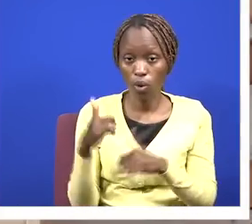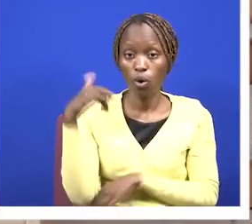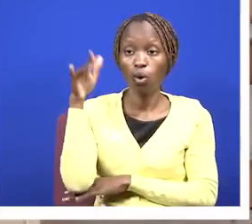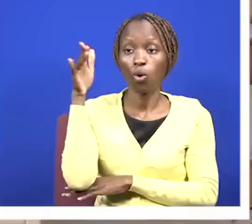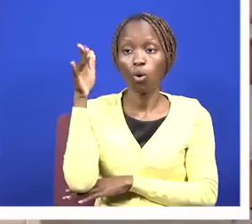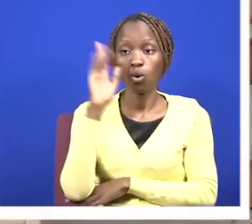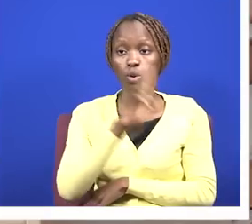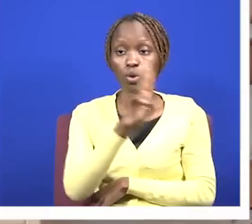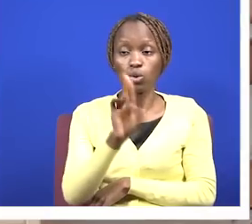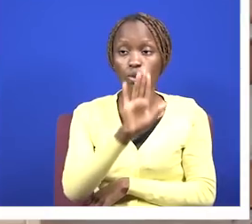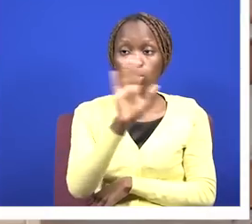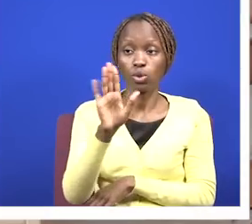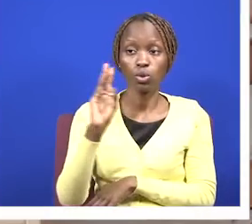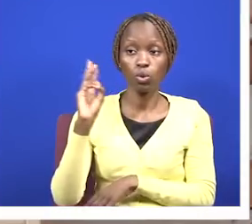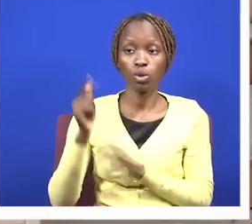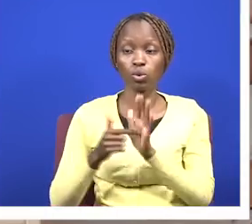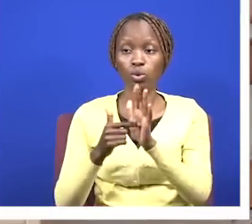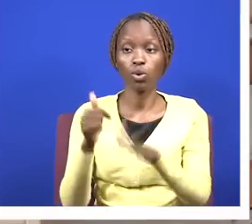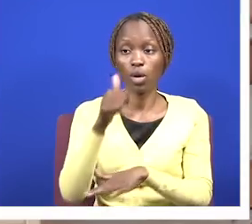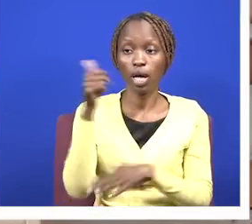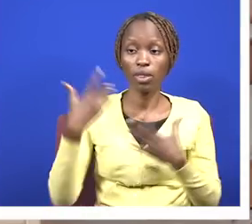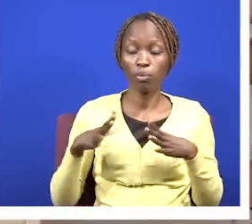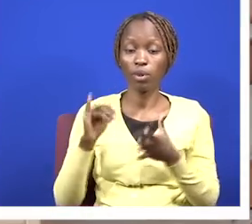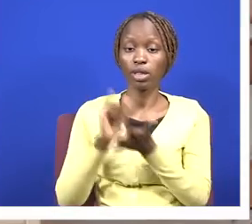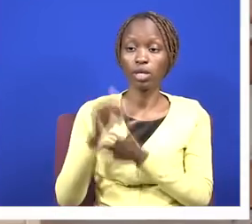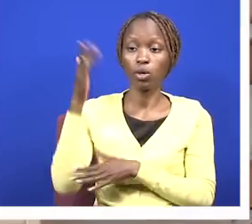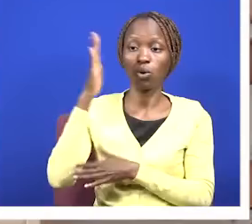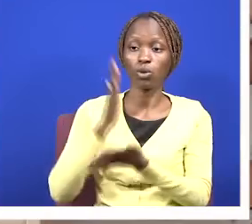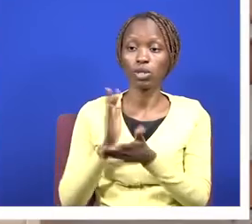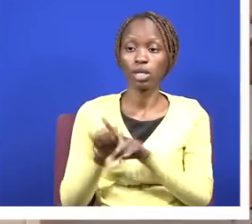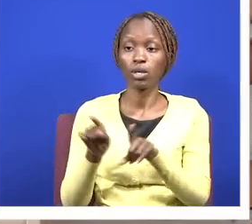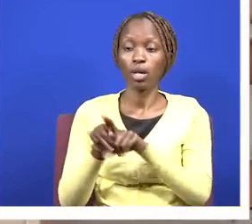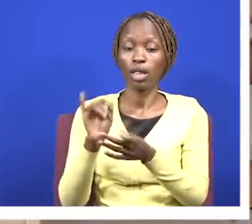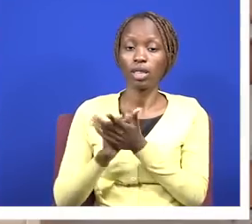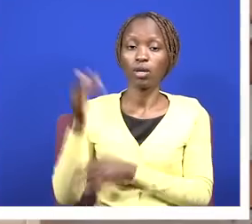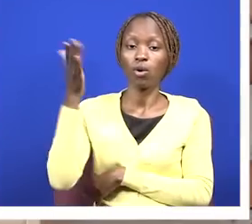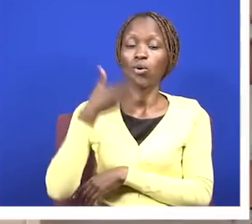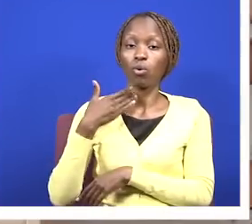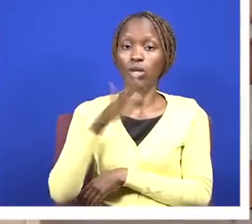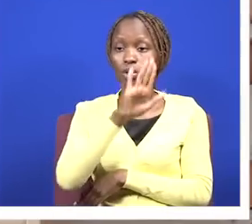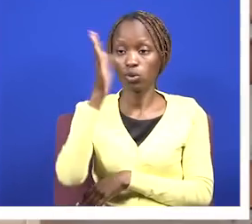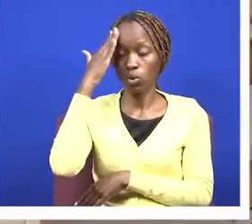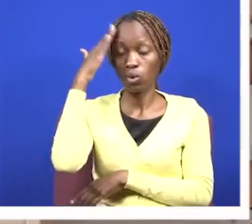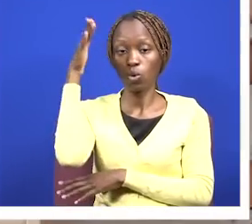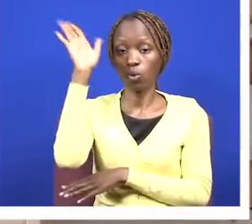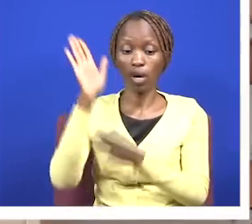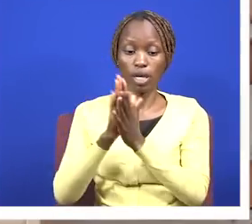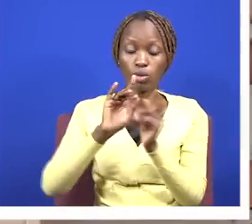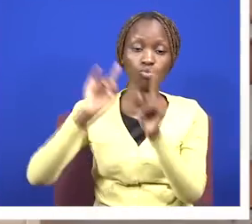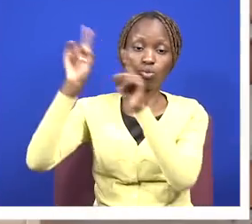will use you to show others that he exists and that he wants them to know him and to come to